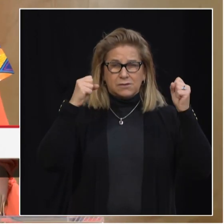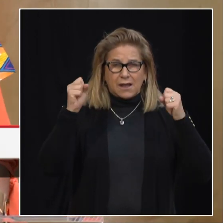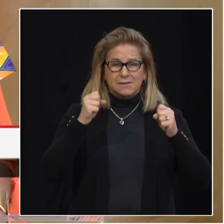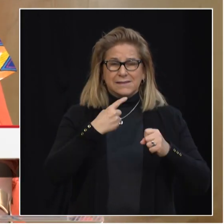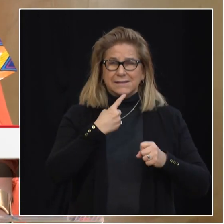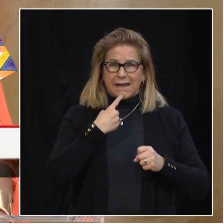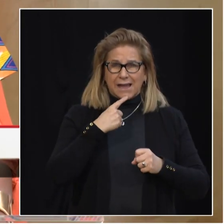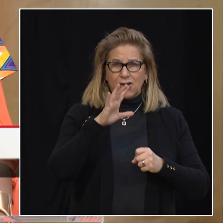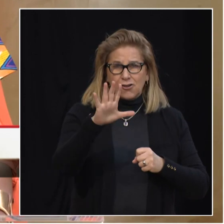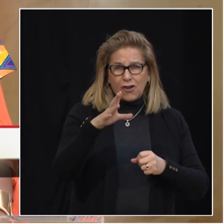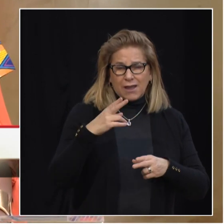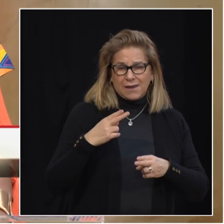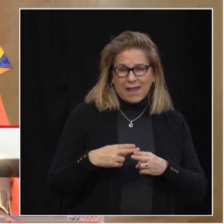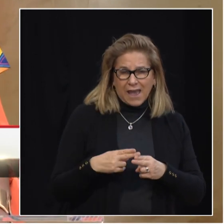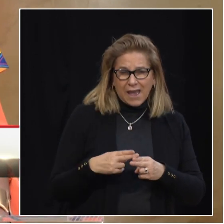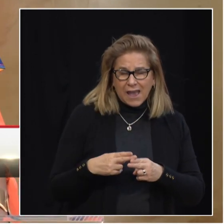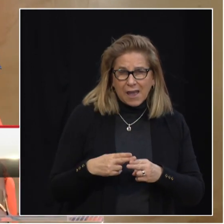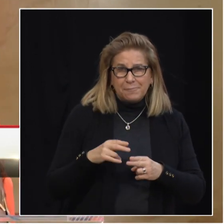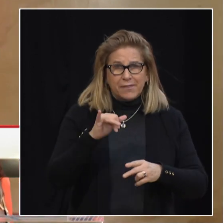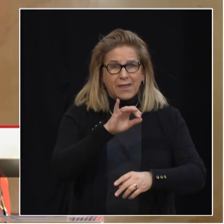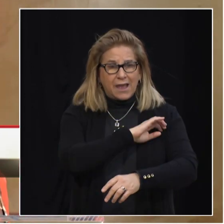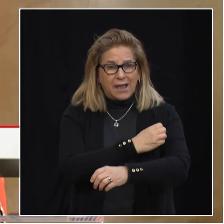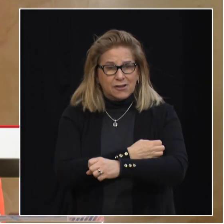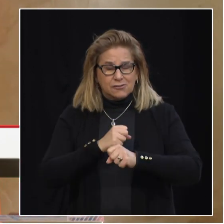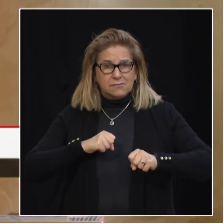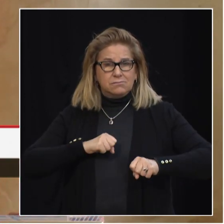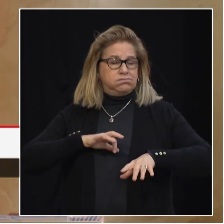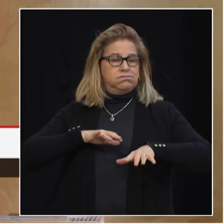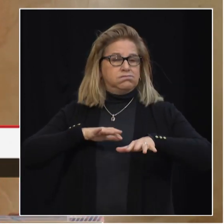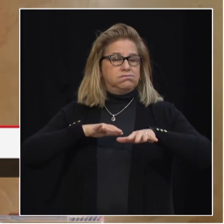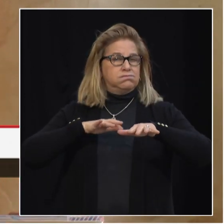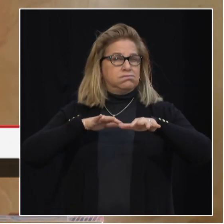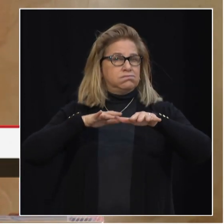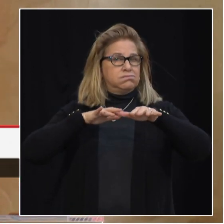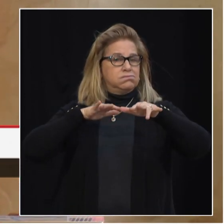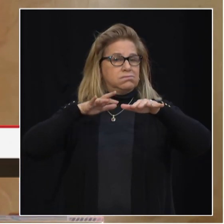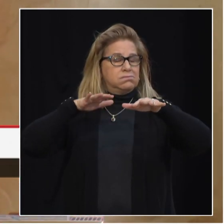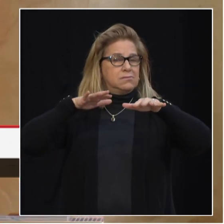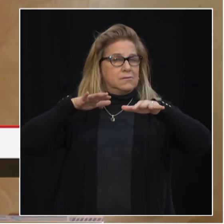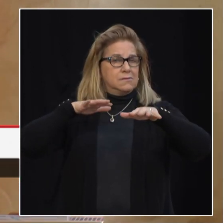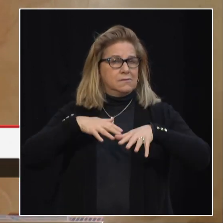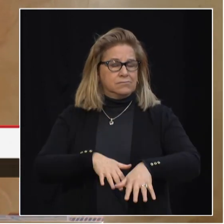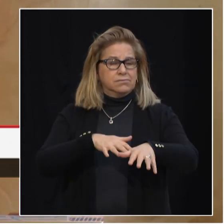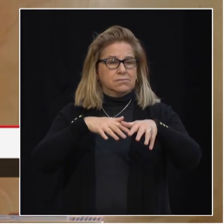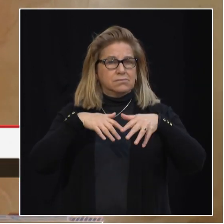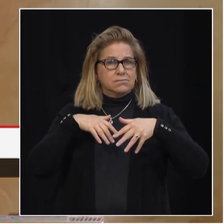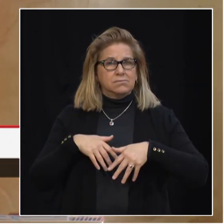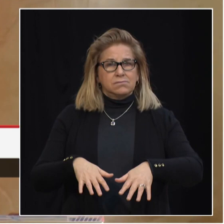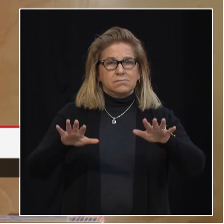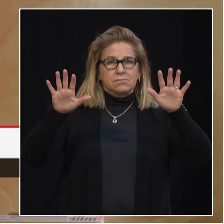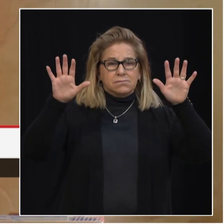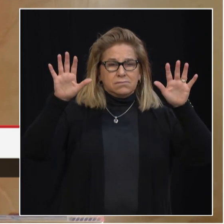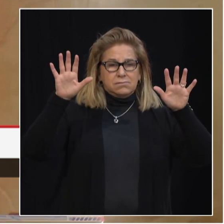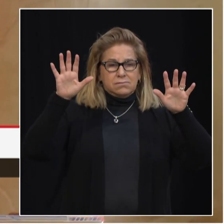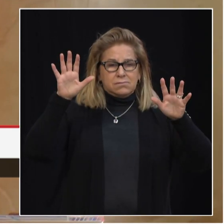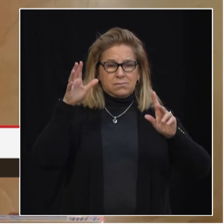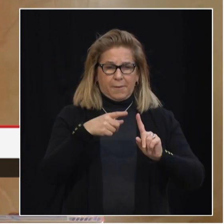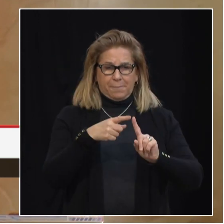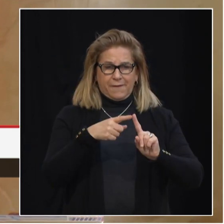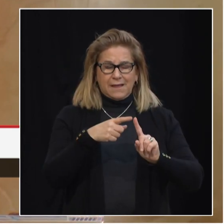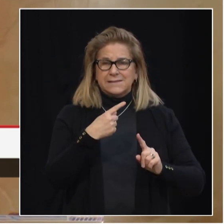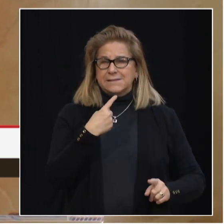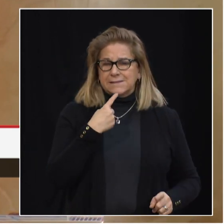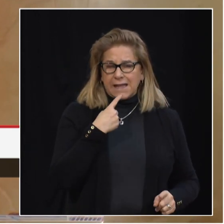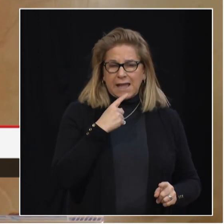industries is the energy that we need in order to propel ourselves forward. Say her name became a mission to me, to be